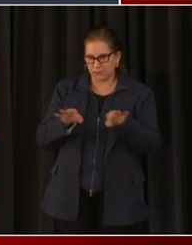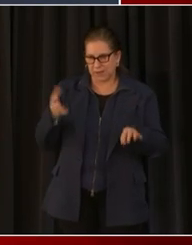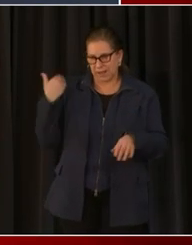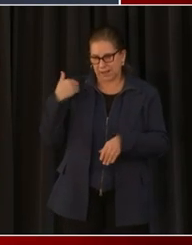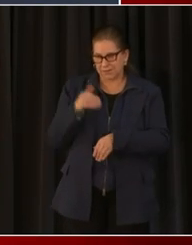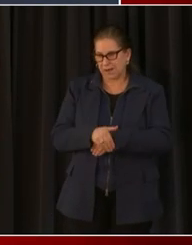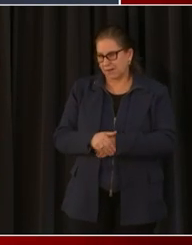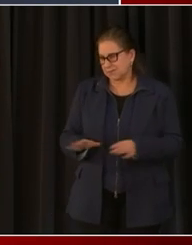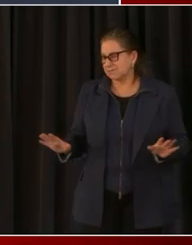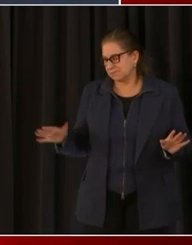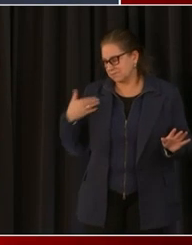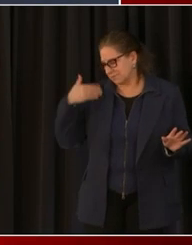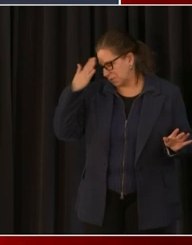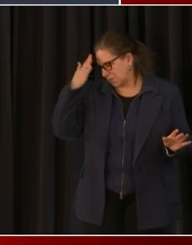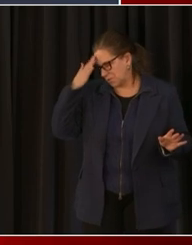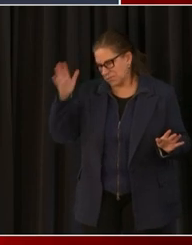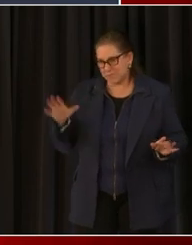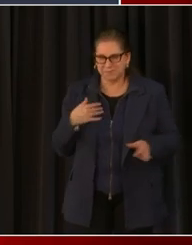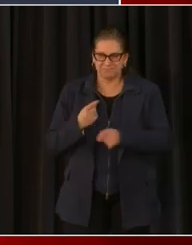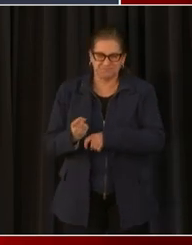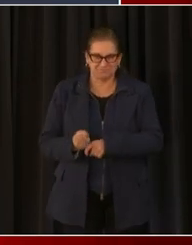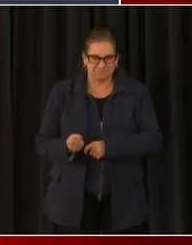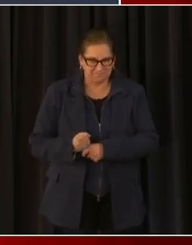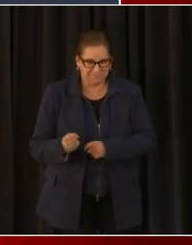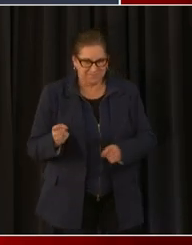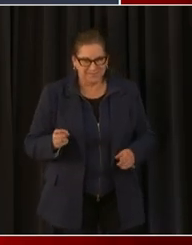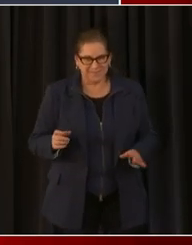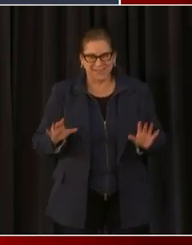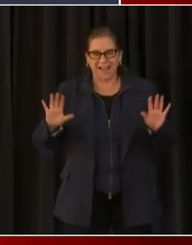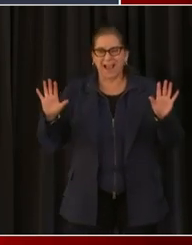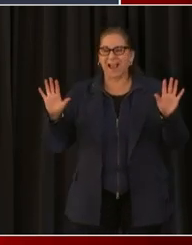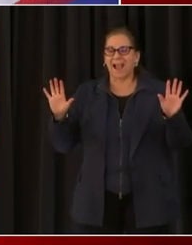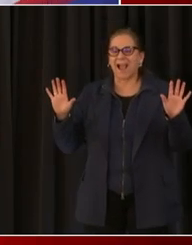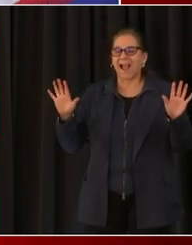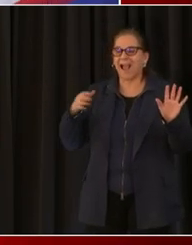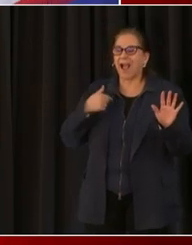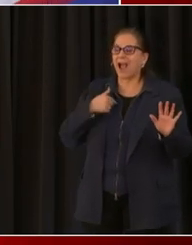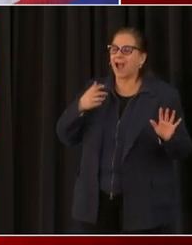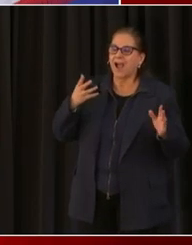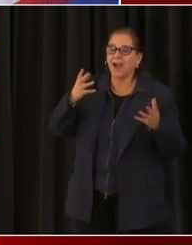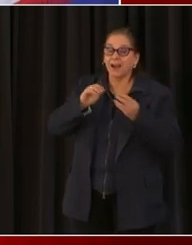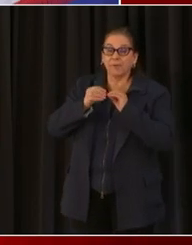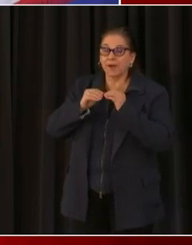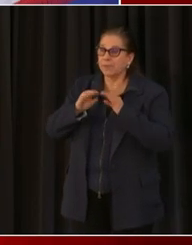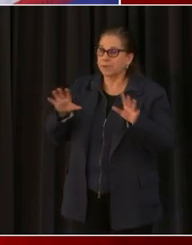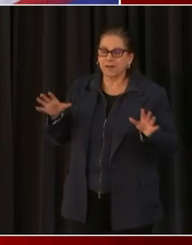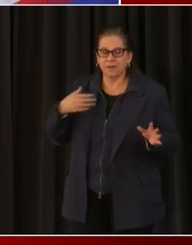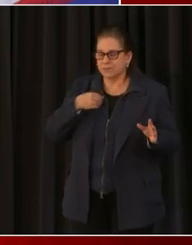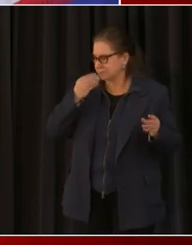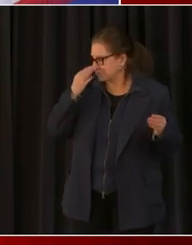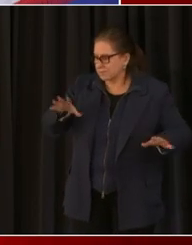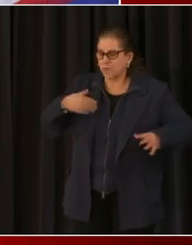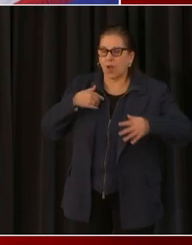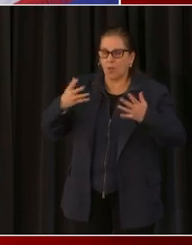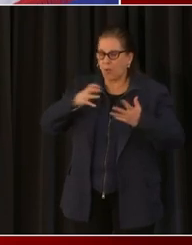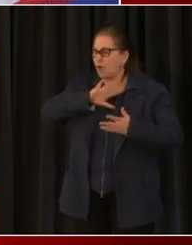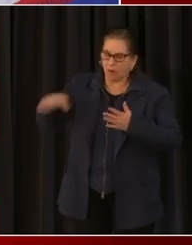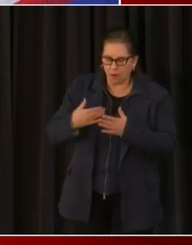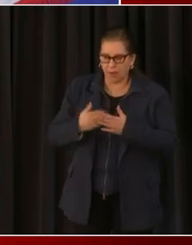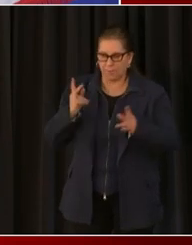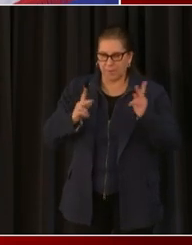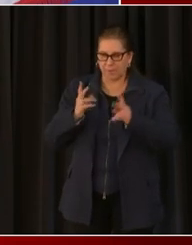that I think we don't only want those numbers for us, we want it for the whole region. Correct. We're